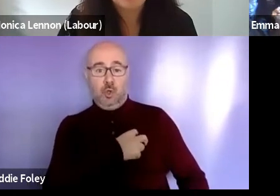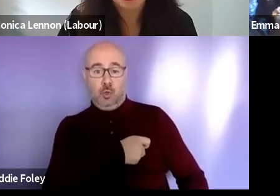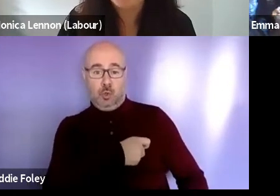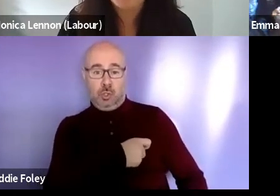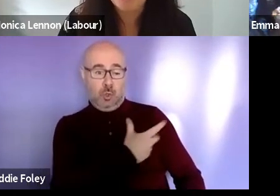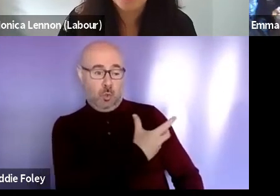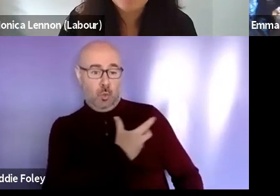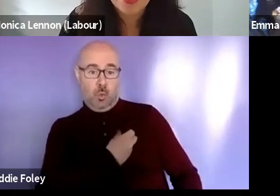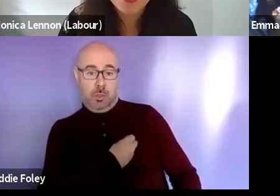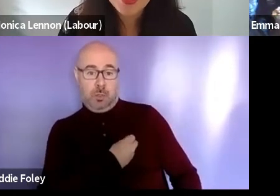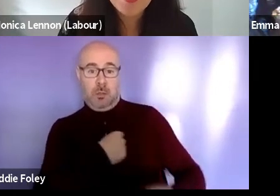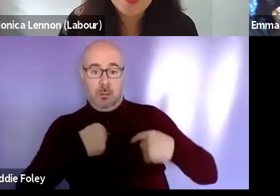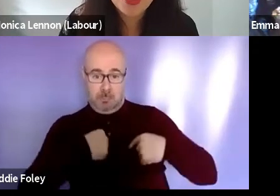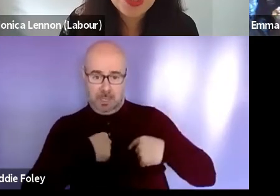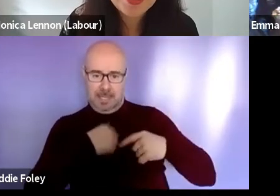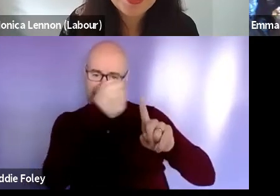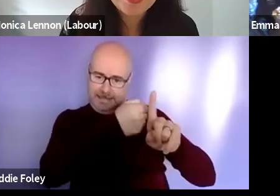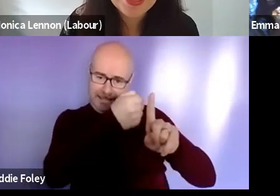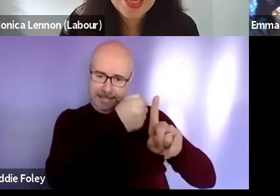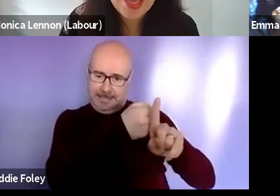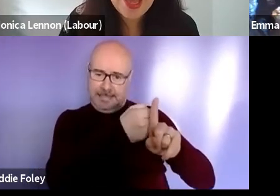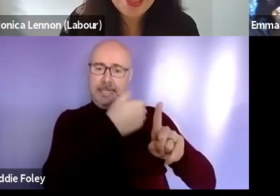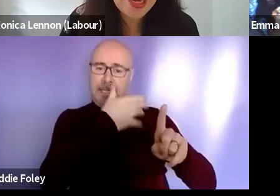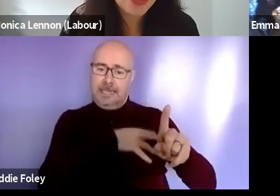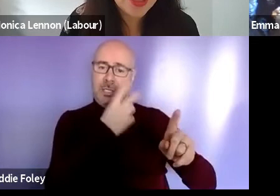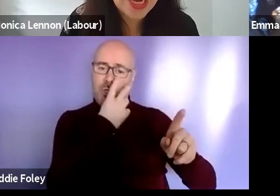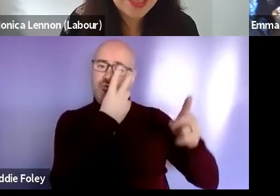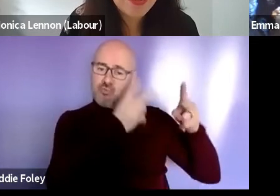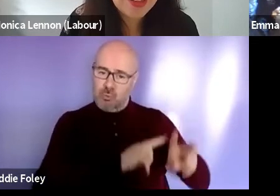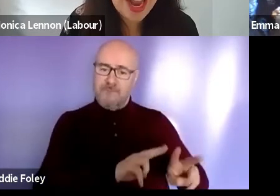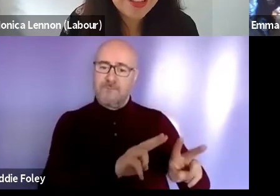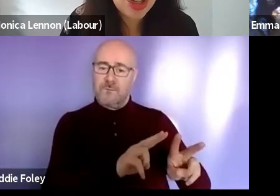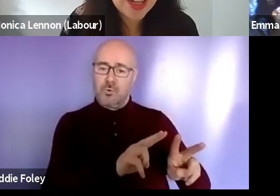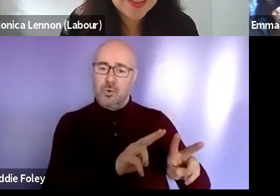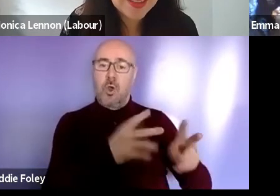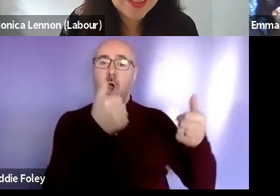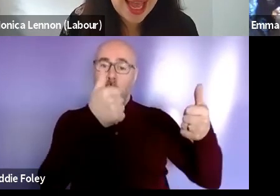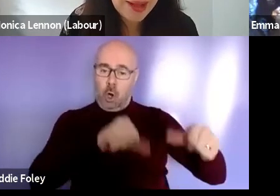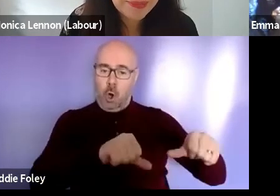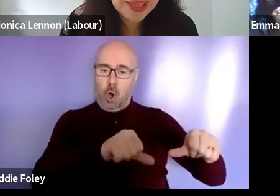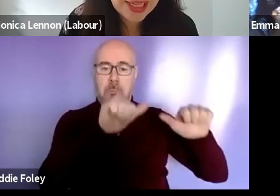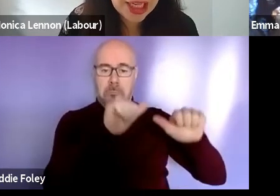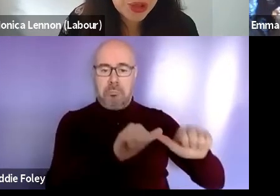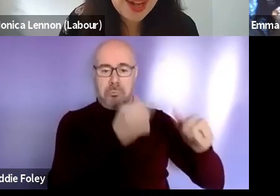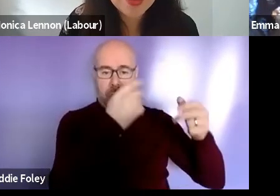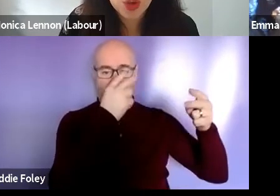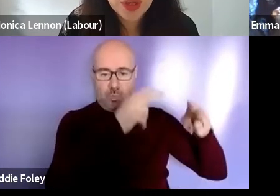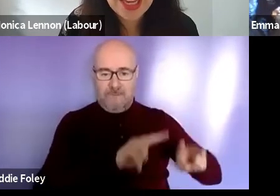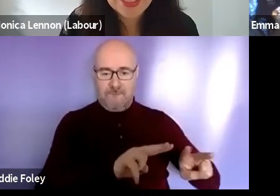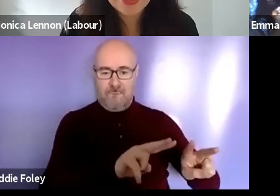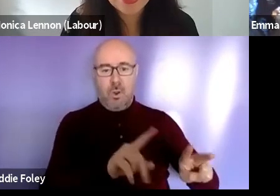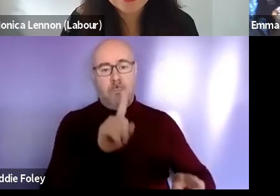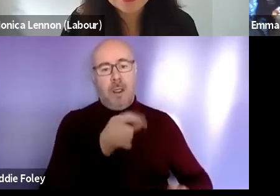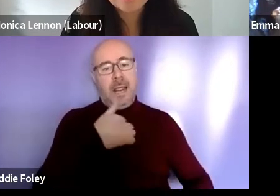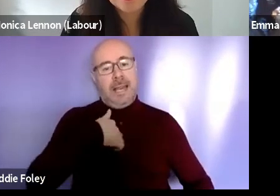Feely review, and we welcome that. But we do need to see a national care service that isn't just a